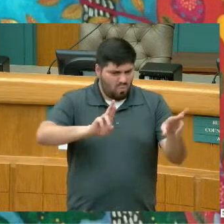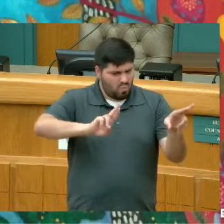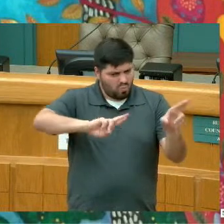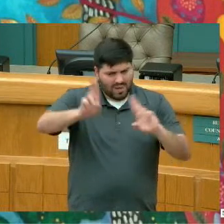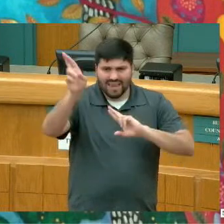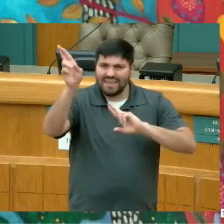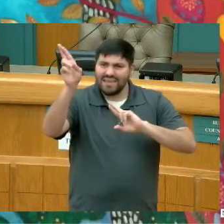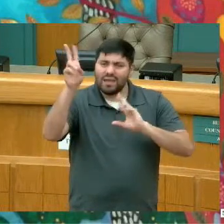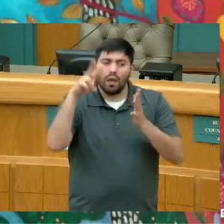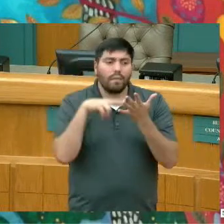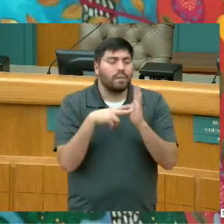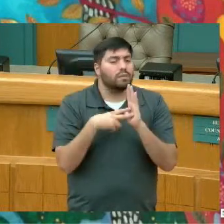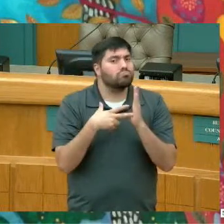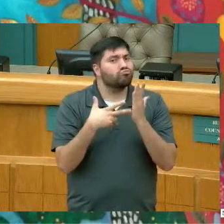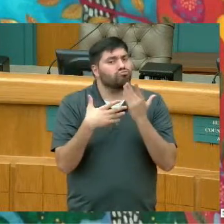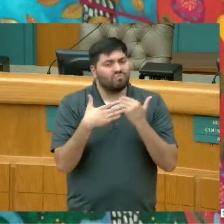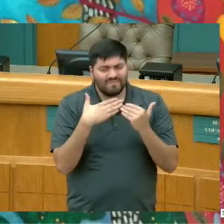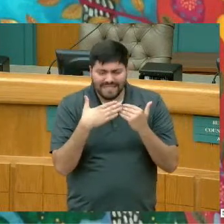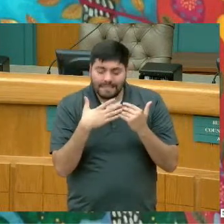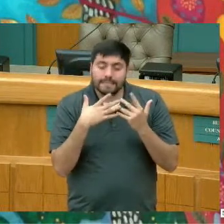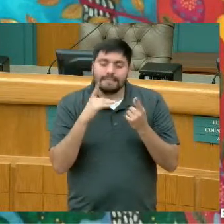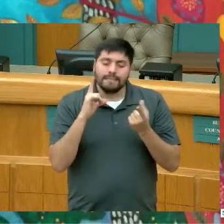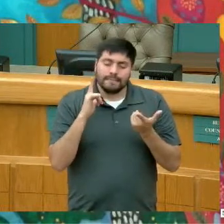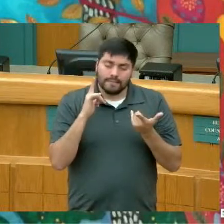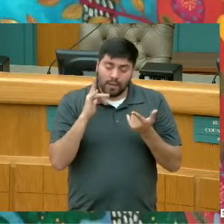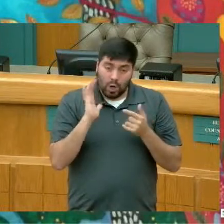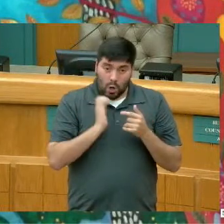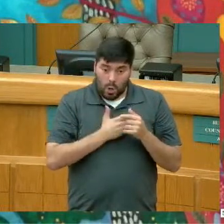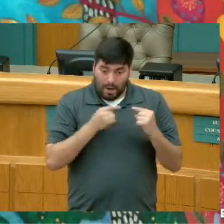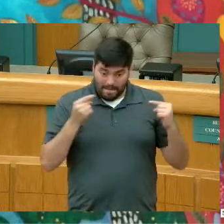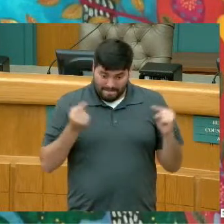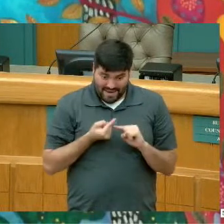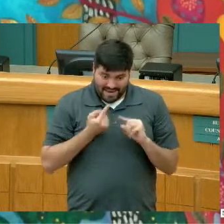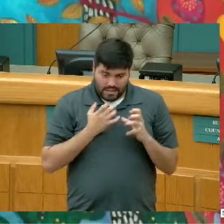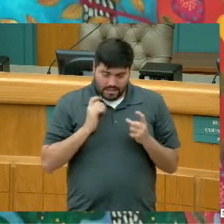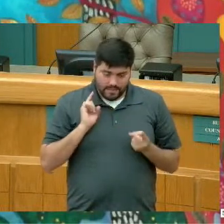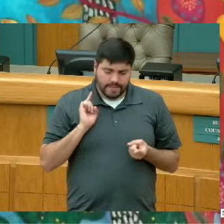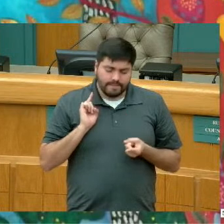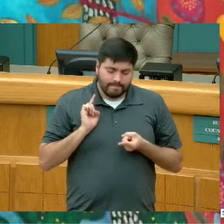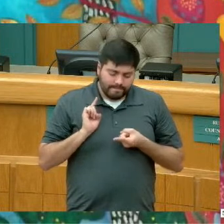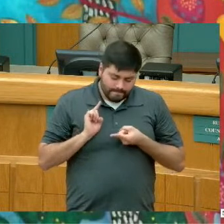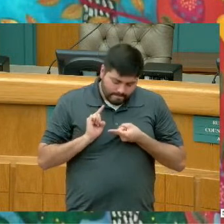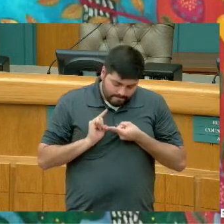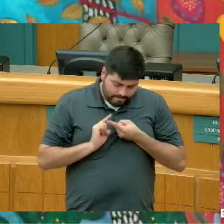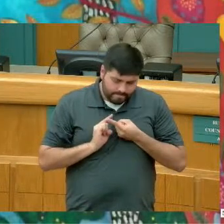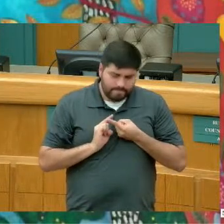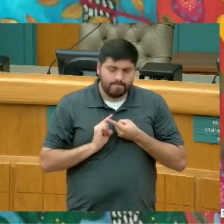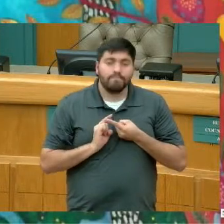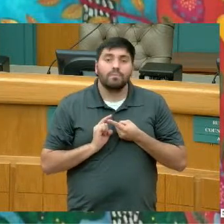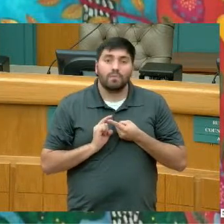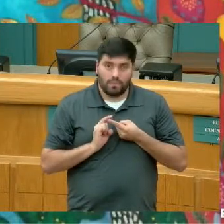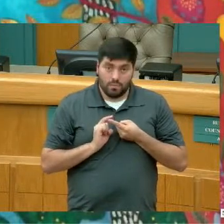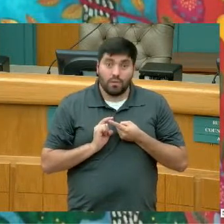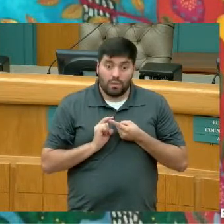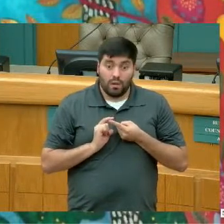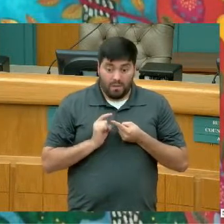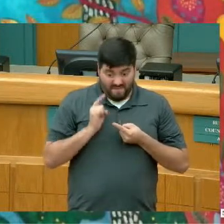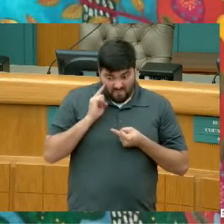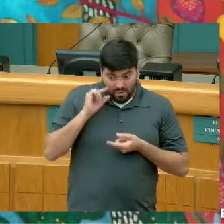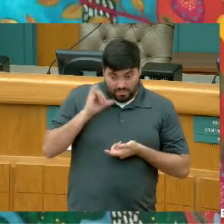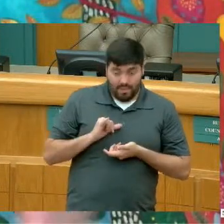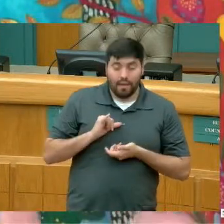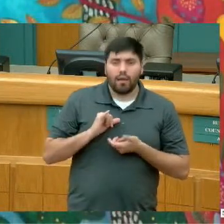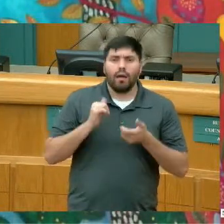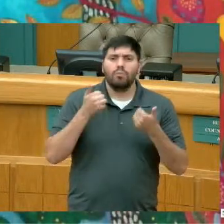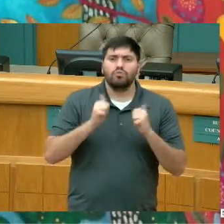ready to ease our pain as quickly as possible. And so in order to